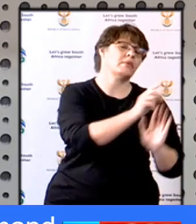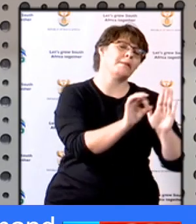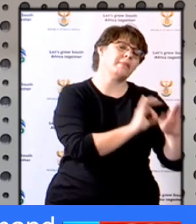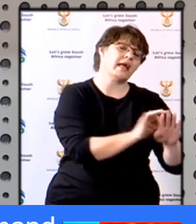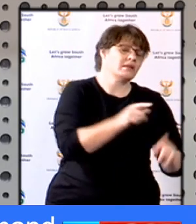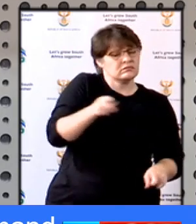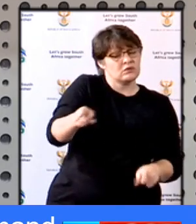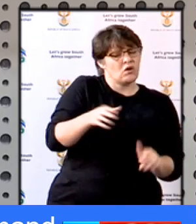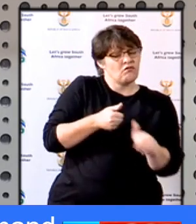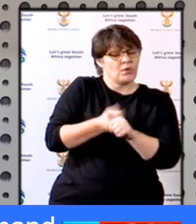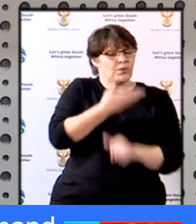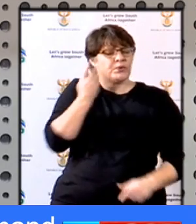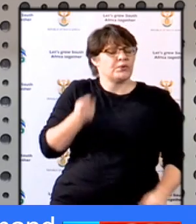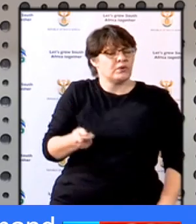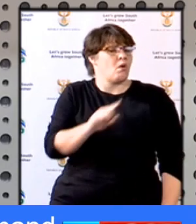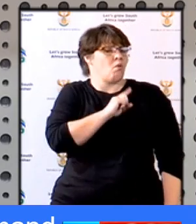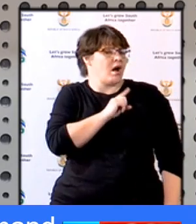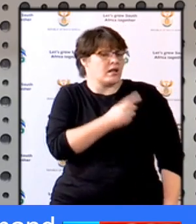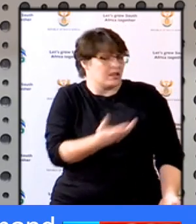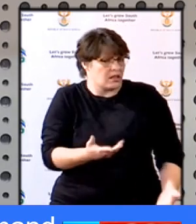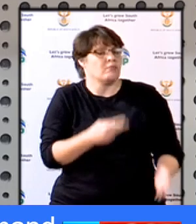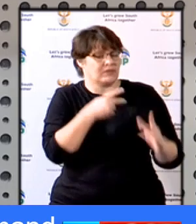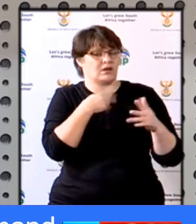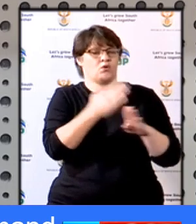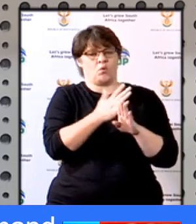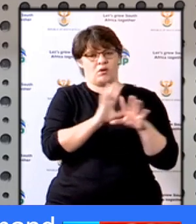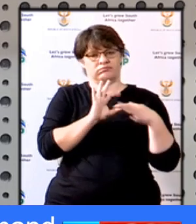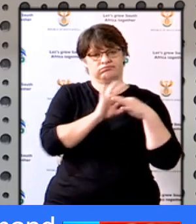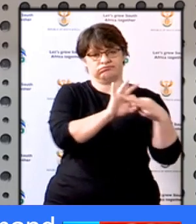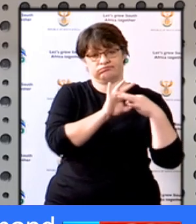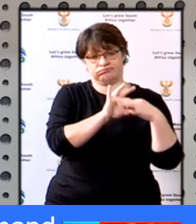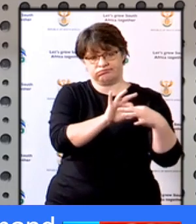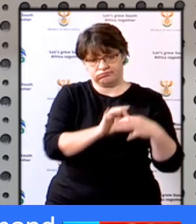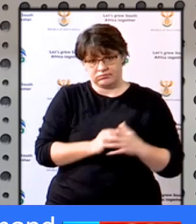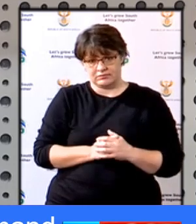can work together on that. But